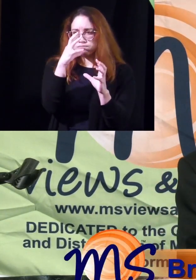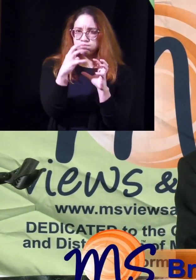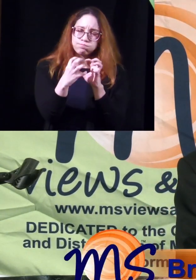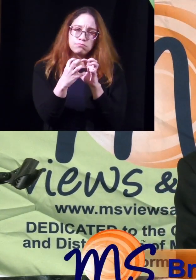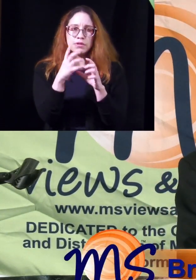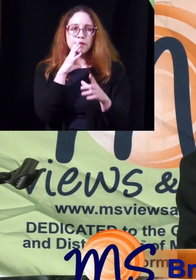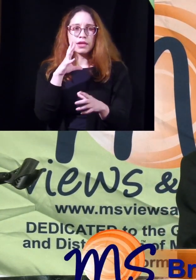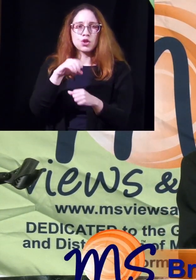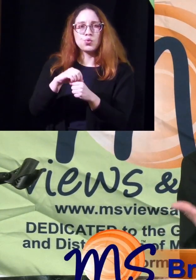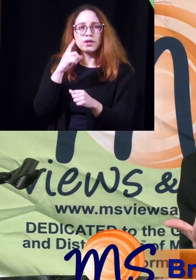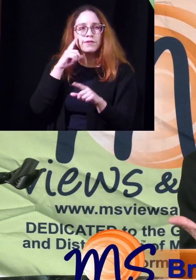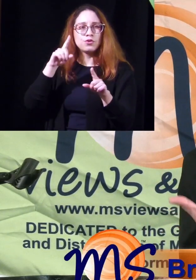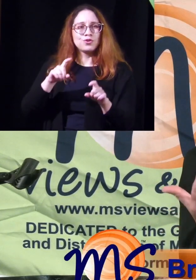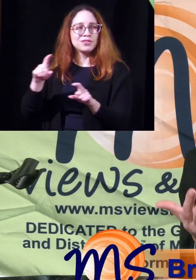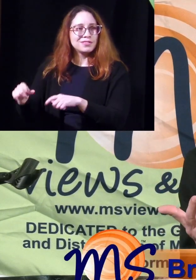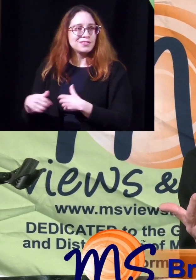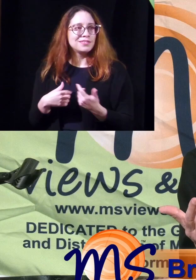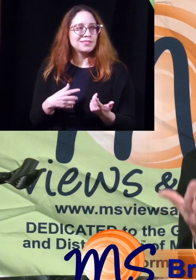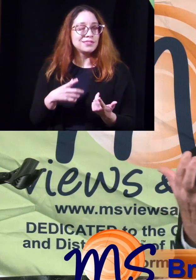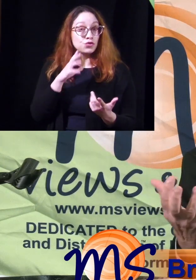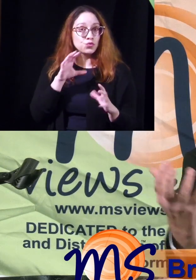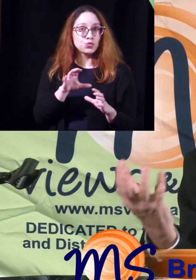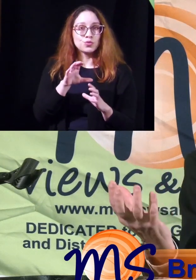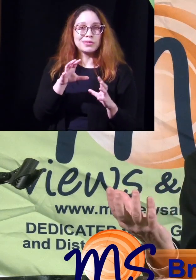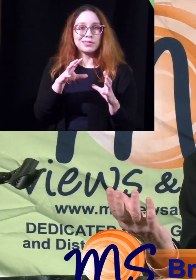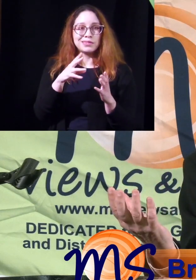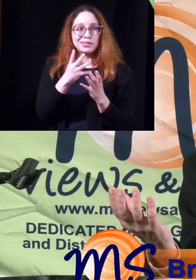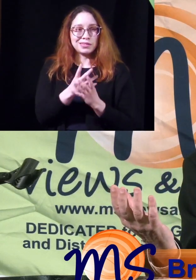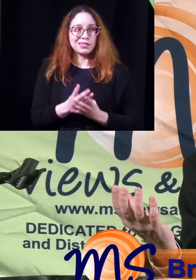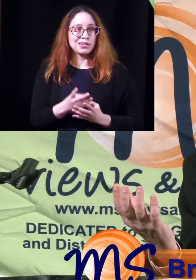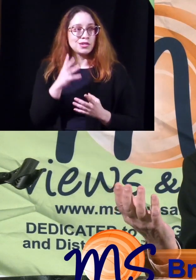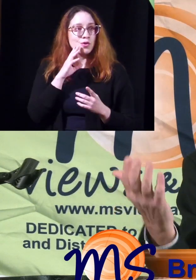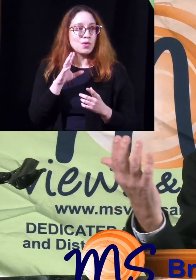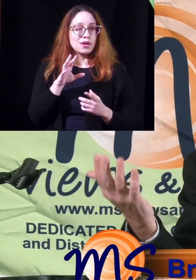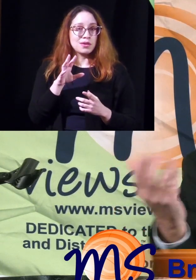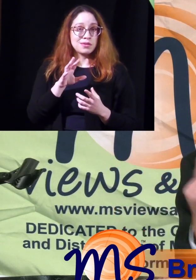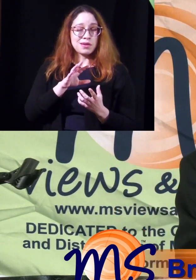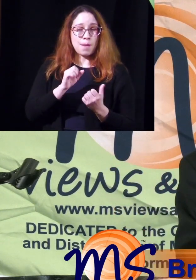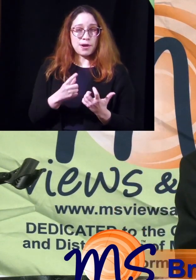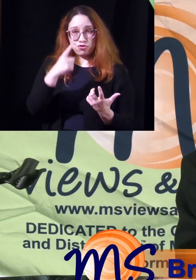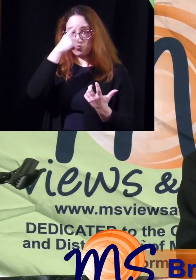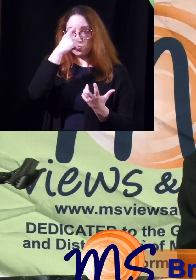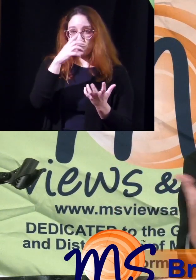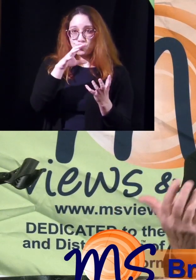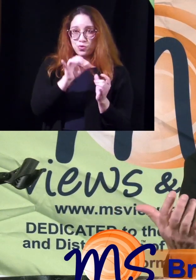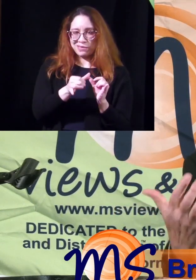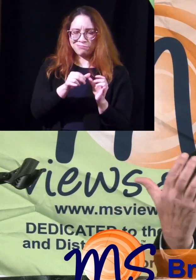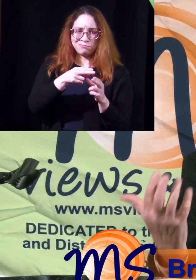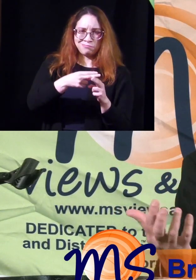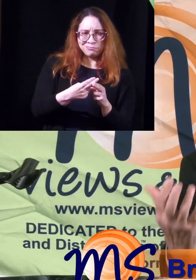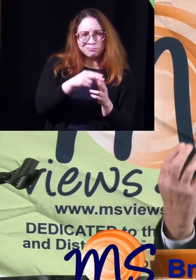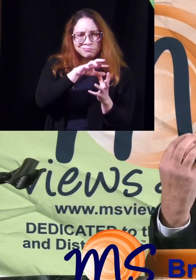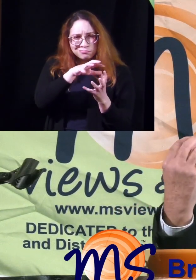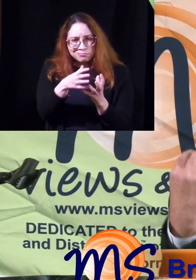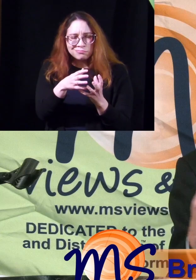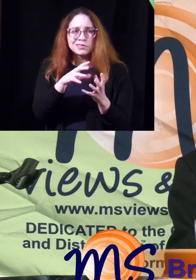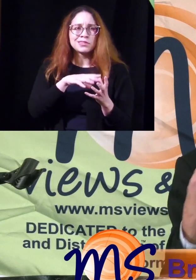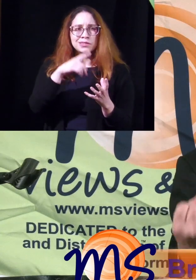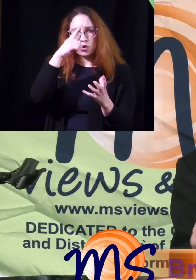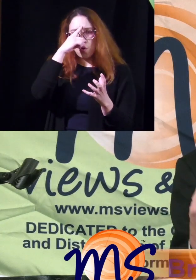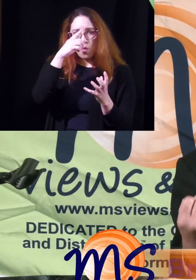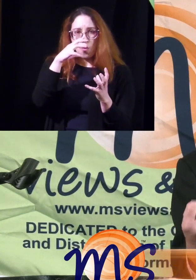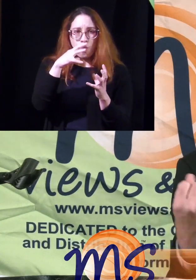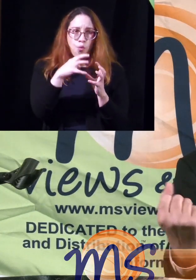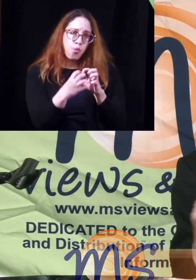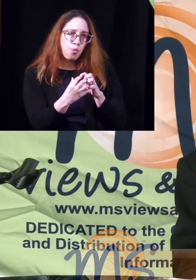mainstream thing. So that actually we can do a scan and tell you what the volume of the brain is and measure that over time and say, well, the brain volume is shrinking more